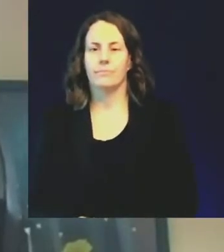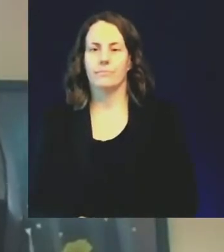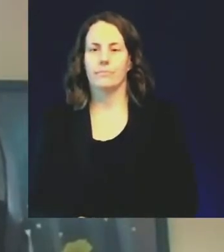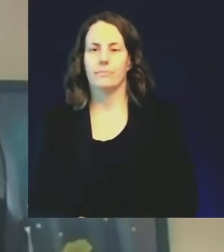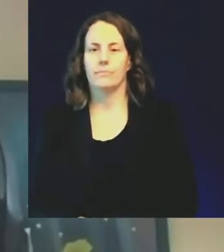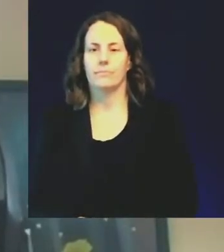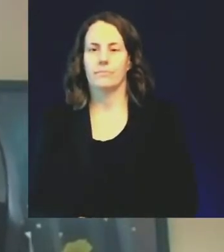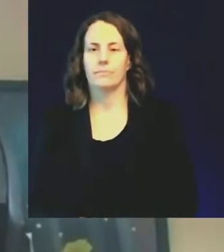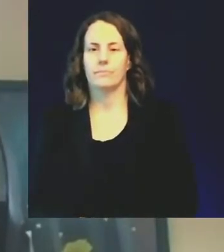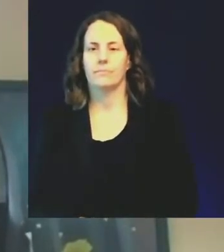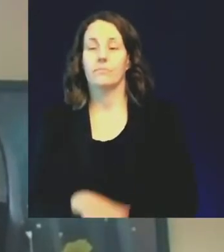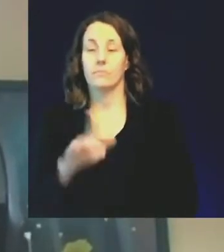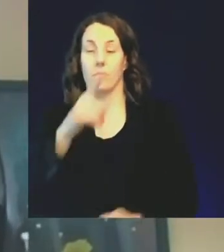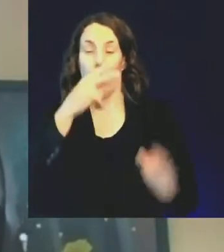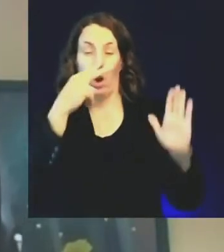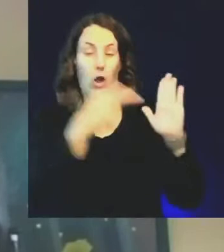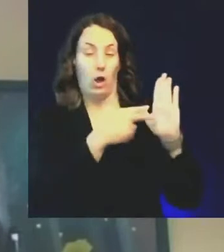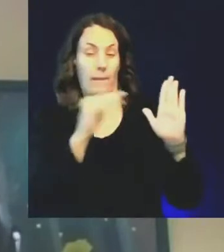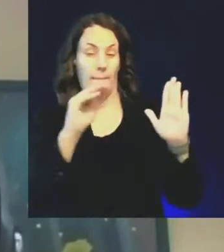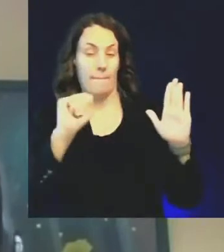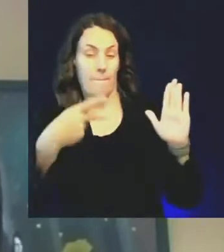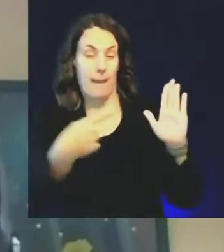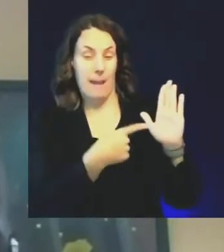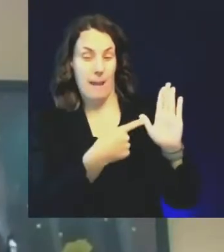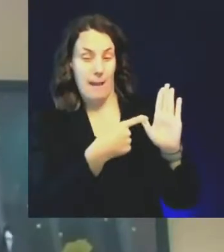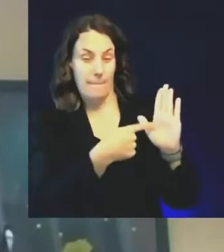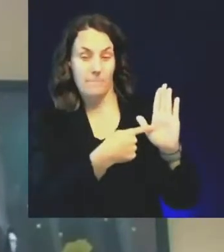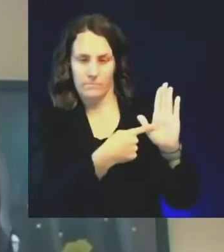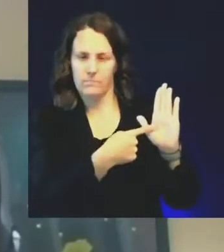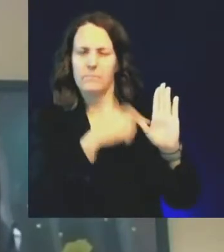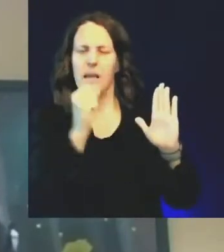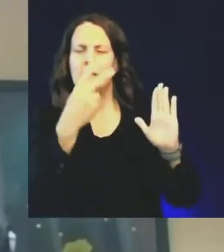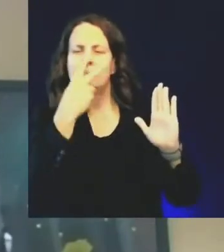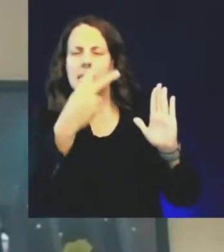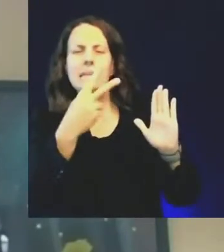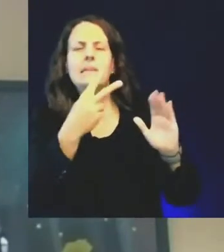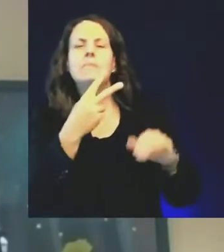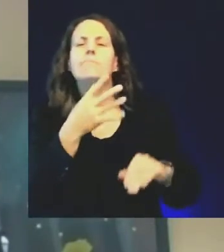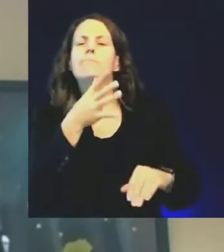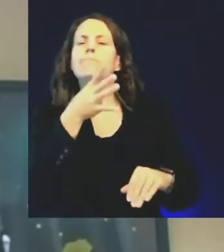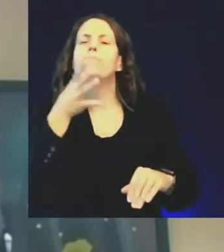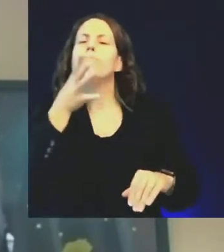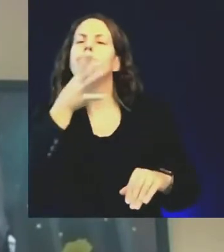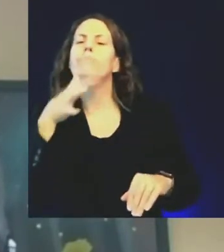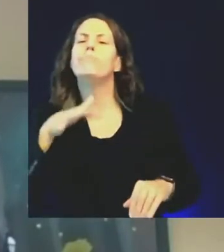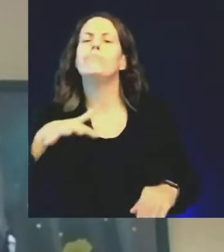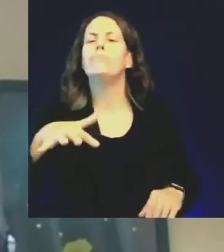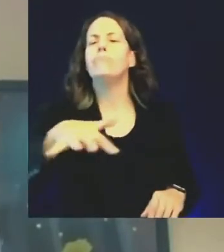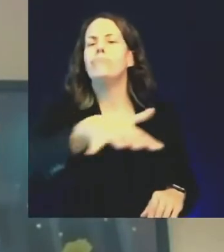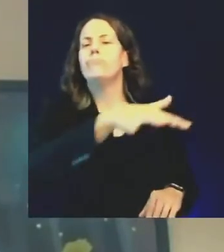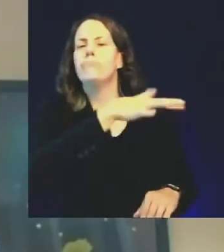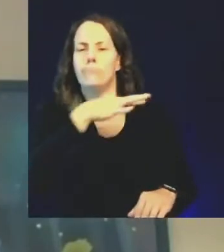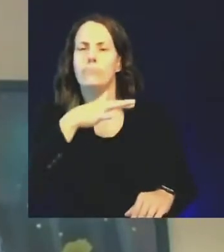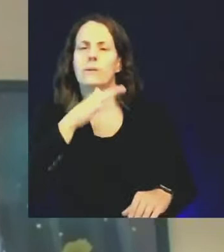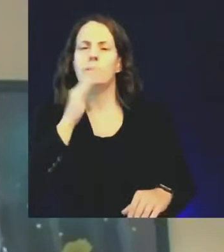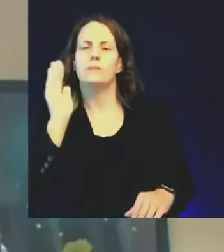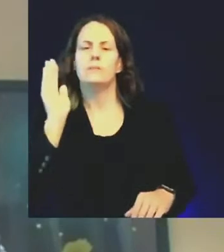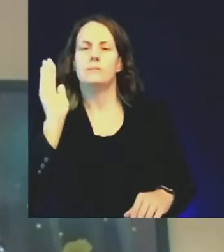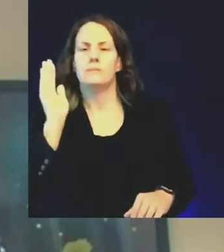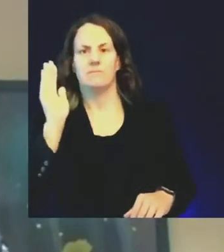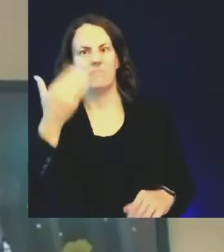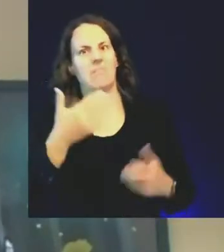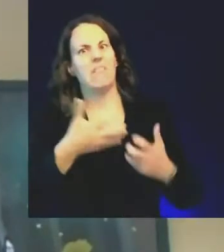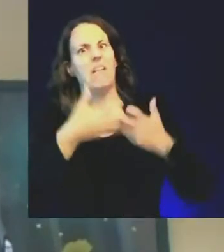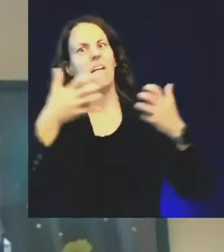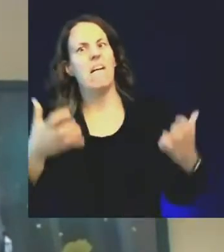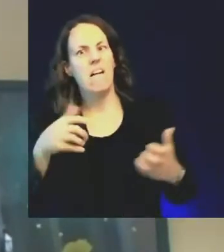see a lot of rural Wisconsin. And, as Dr. Westergaard talked about, people who may have challenges getting away from